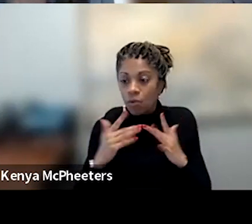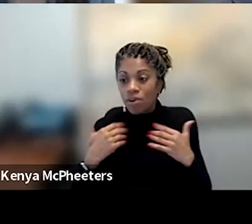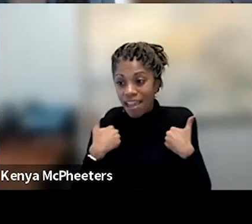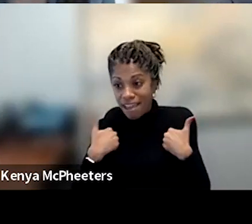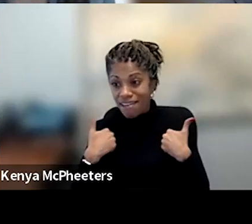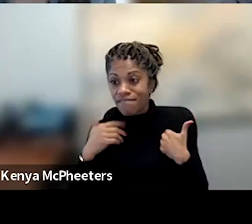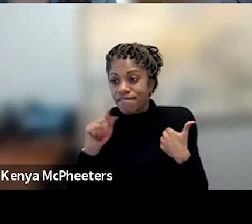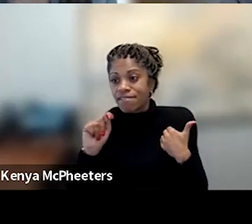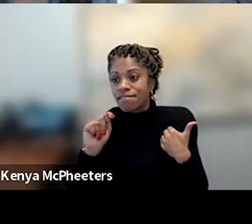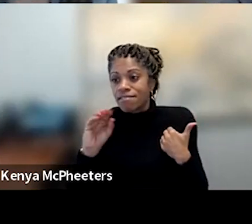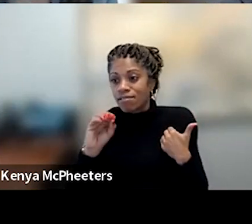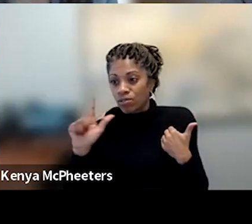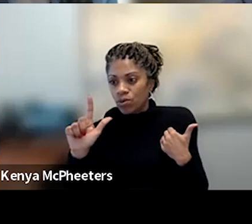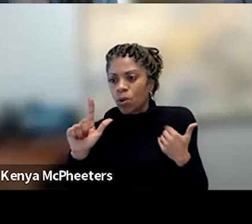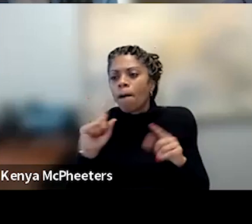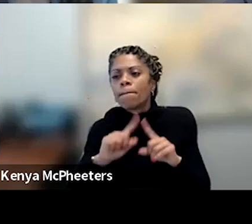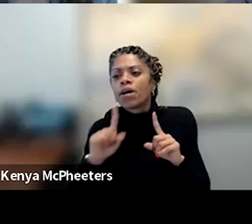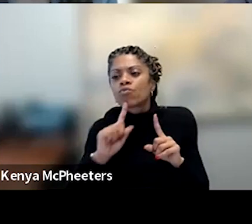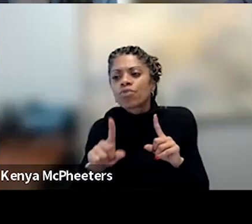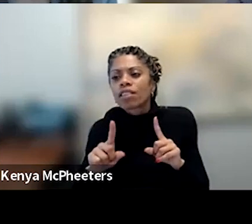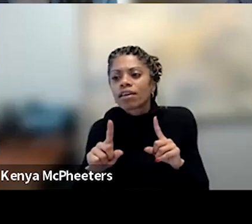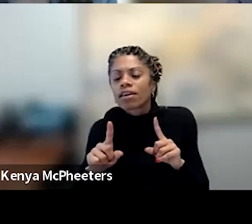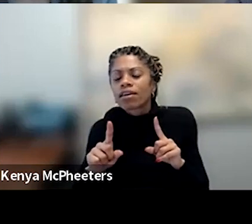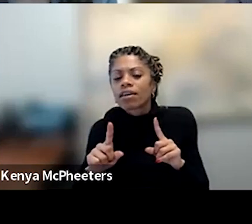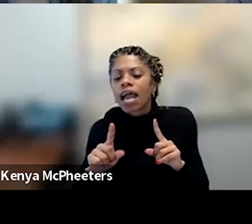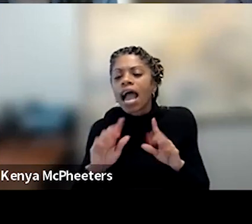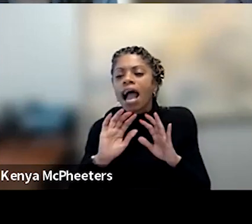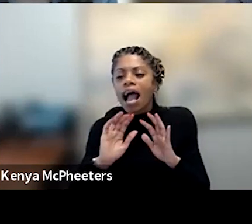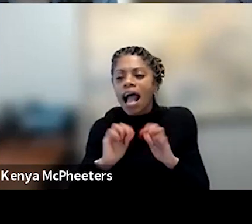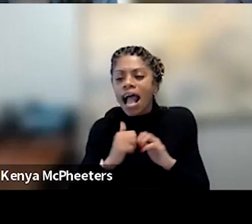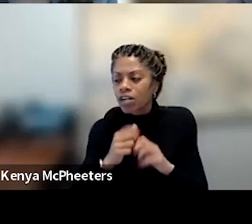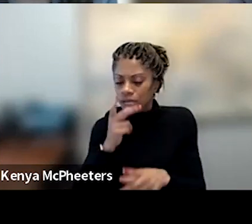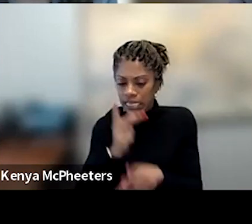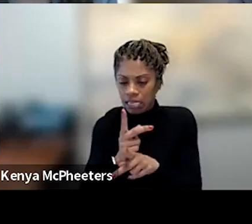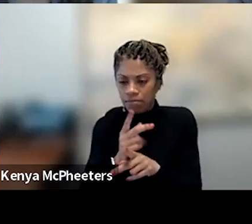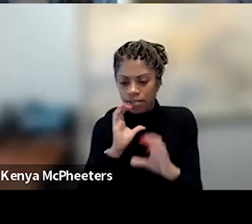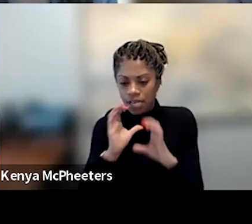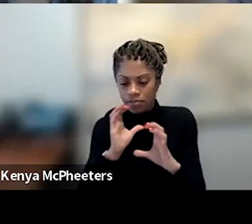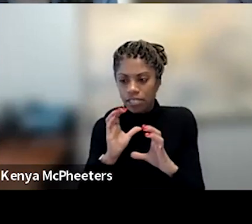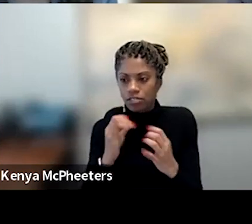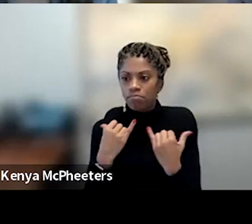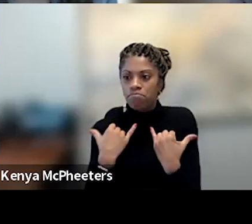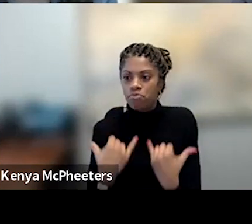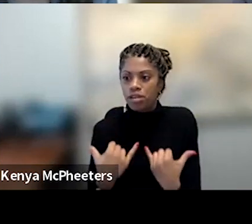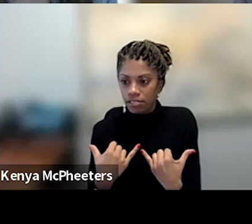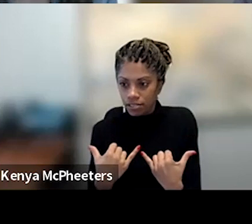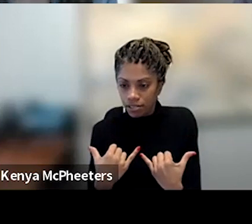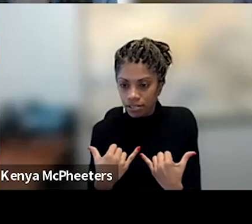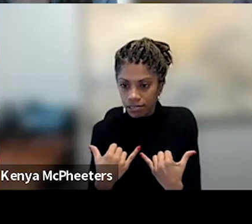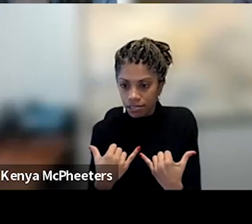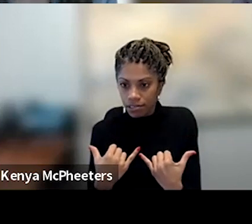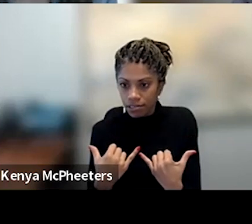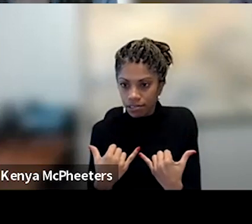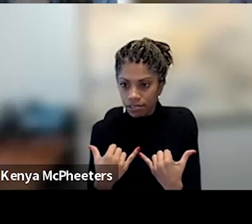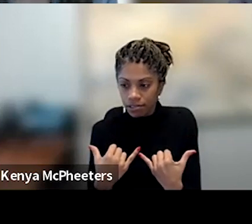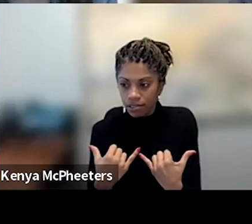we keep this conversation active and present around racial equity? We know that it gets hijacked by things in the larger public discourse, but in